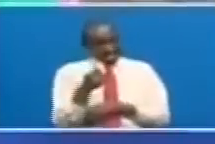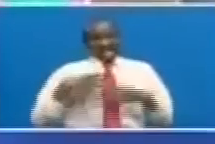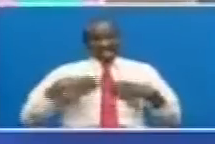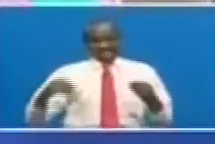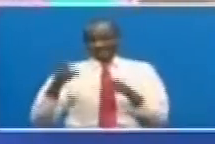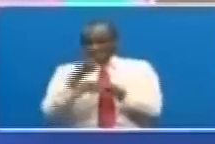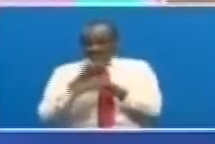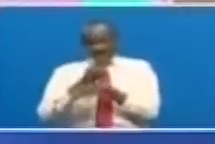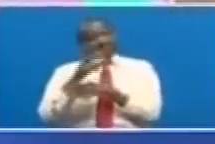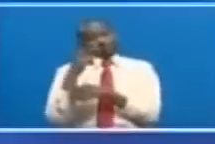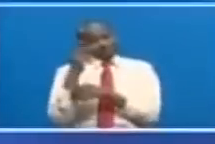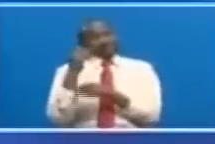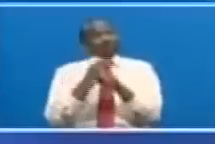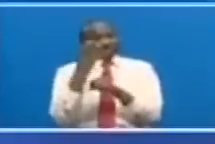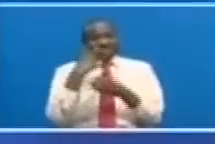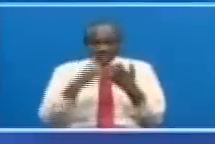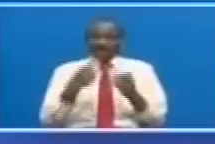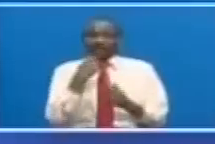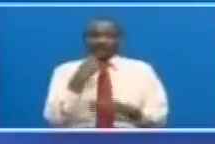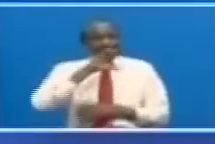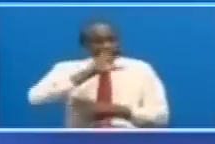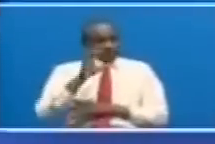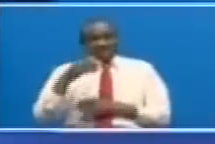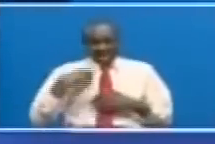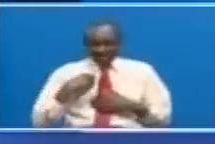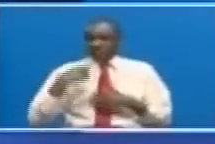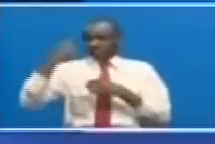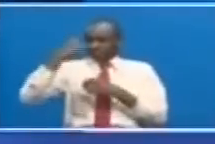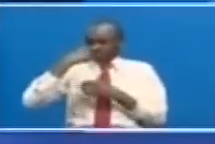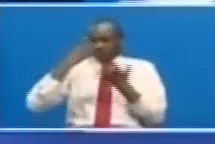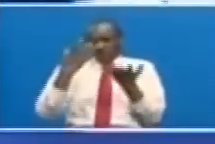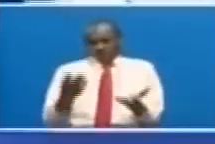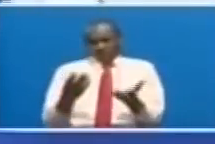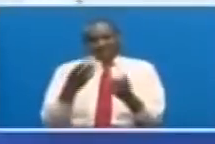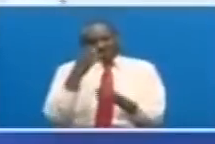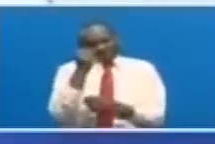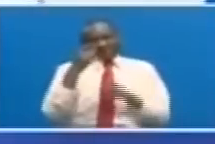Health Survey 2014, Turkana County has vaccination coverage of